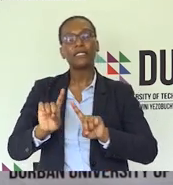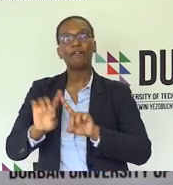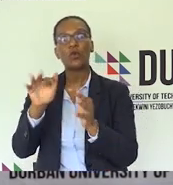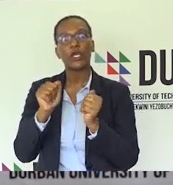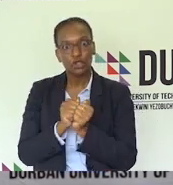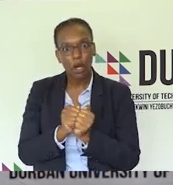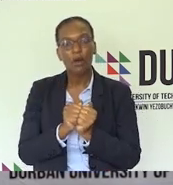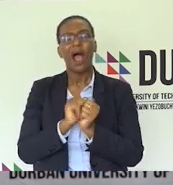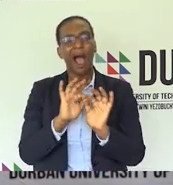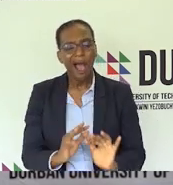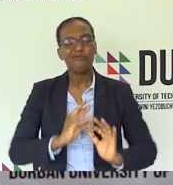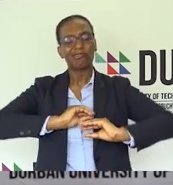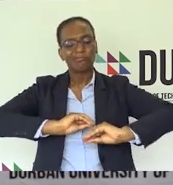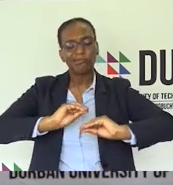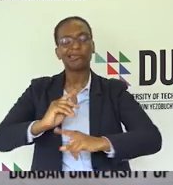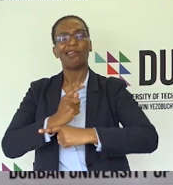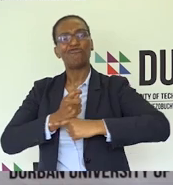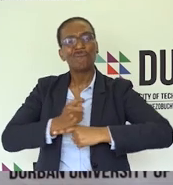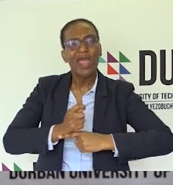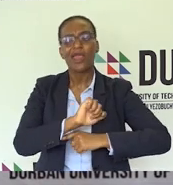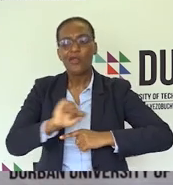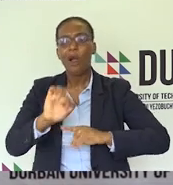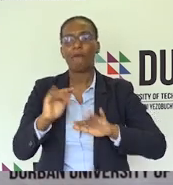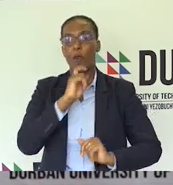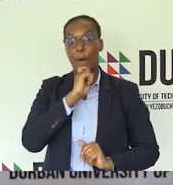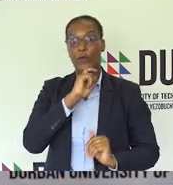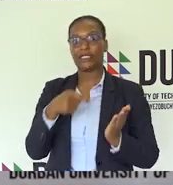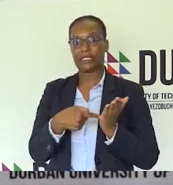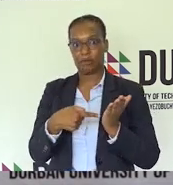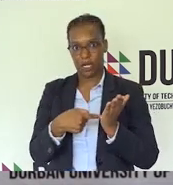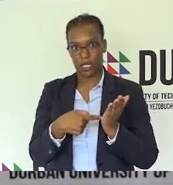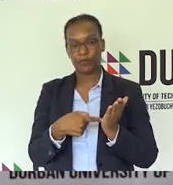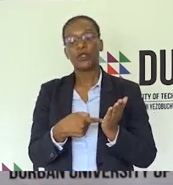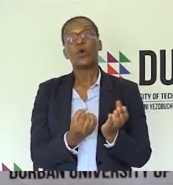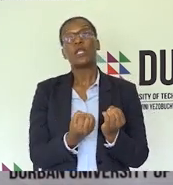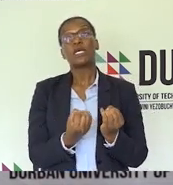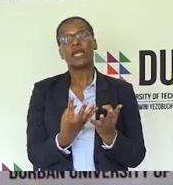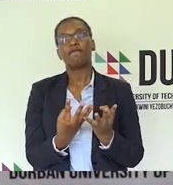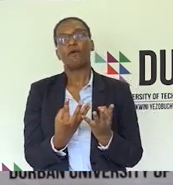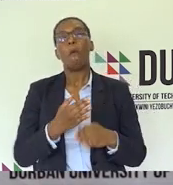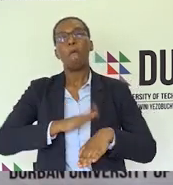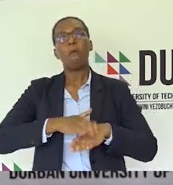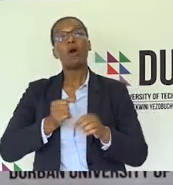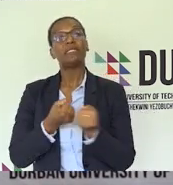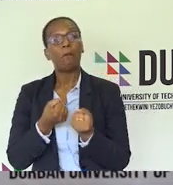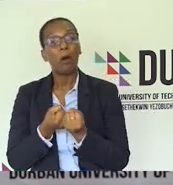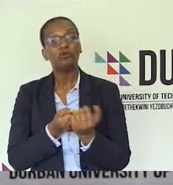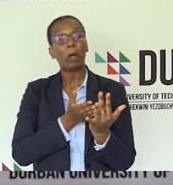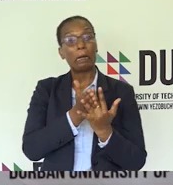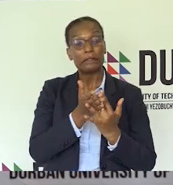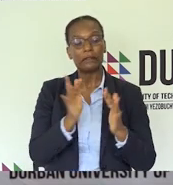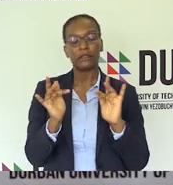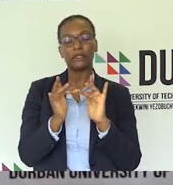of various platforms of online technologies. We will provide the necessary systems of support, such as access